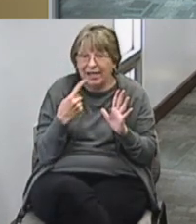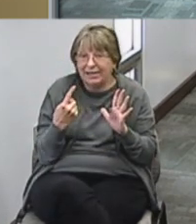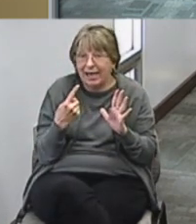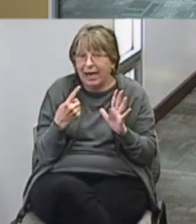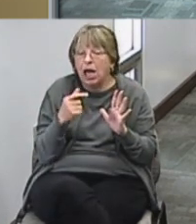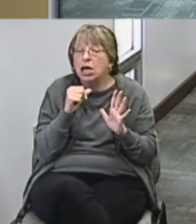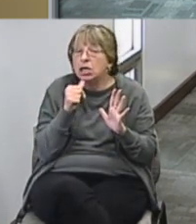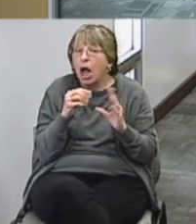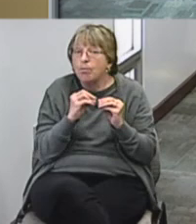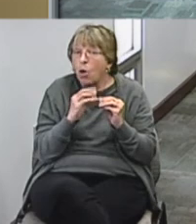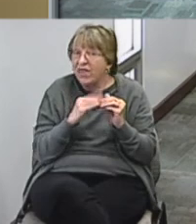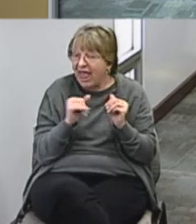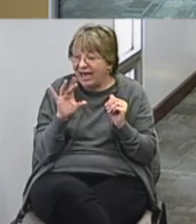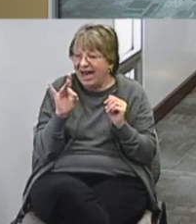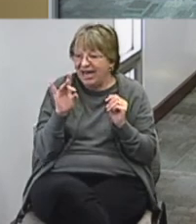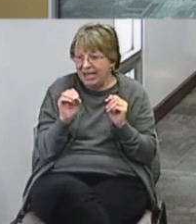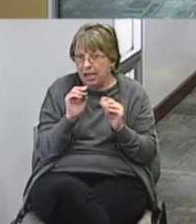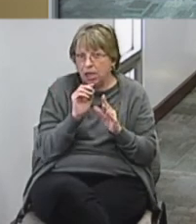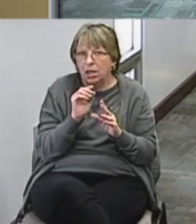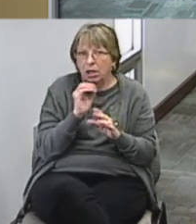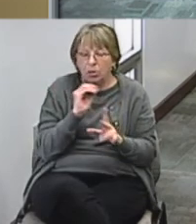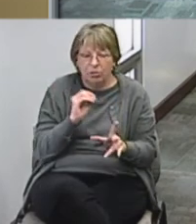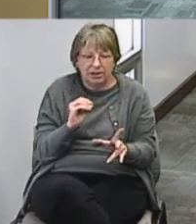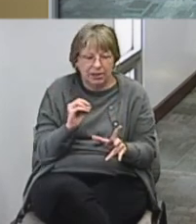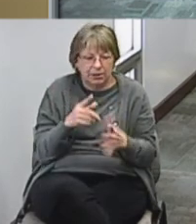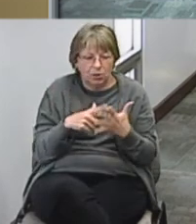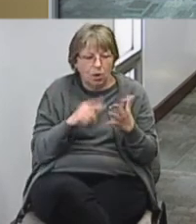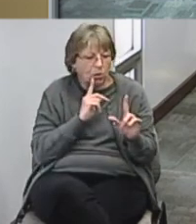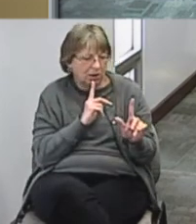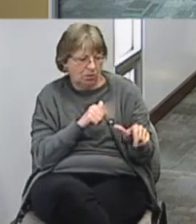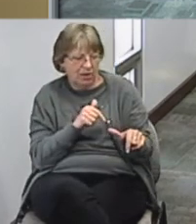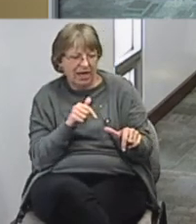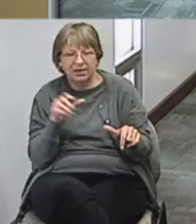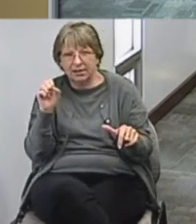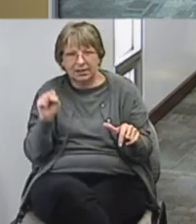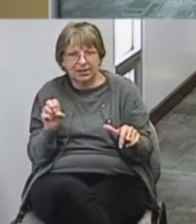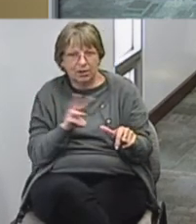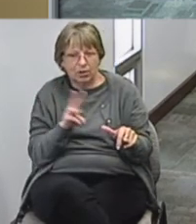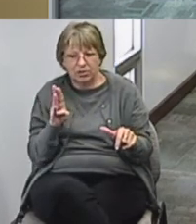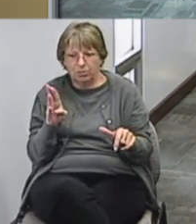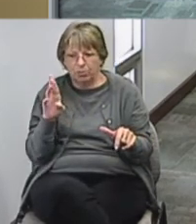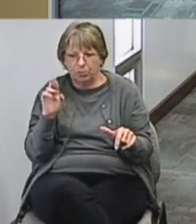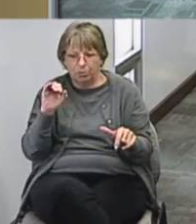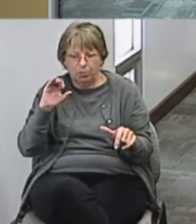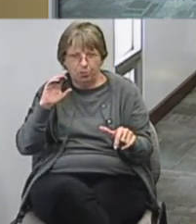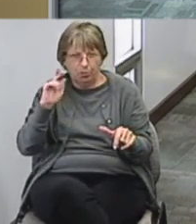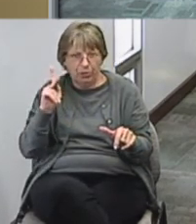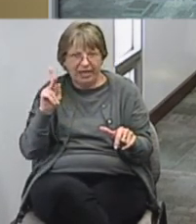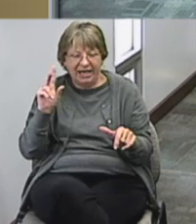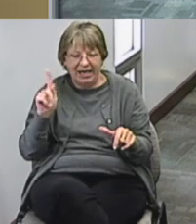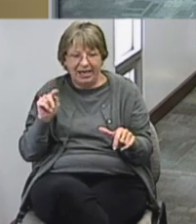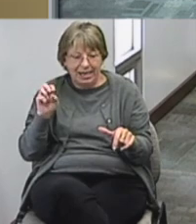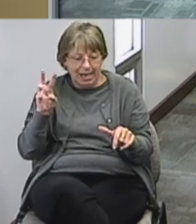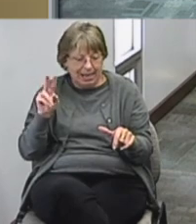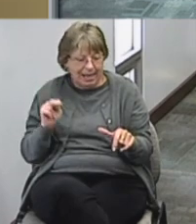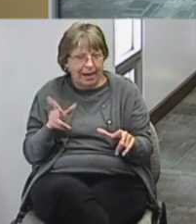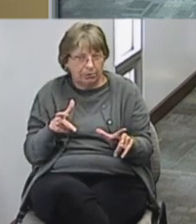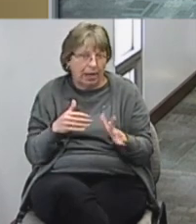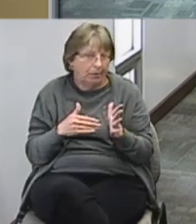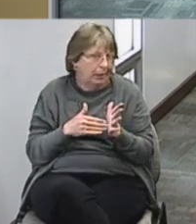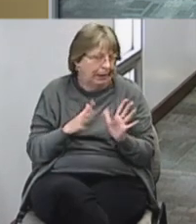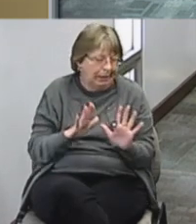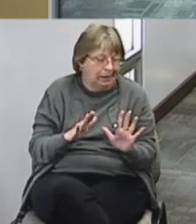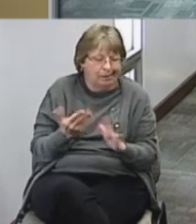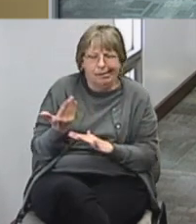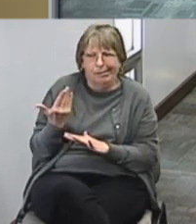exceed 80%. 80%, yeah. What was the reaction of Southwest Bricktown? Last last night? and again, last night was just